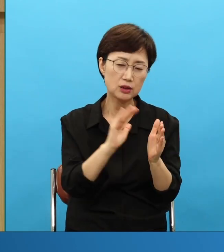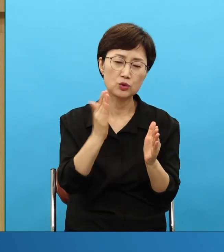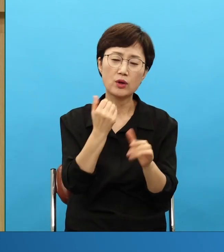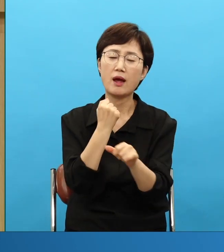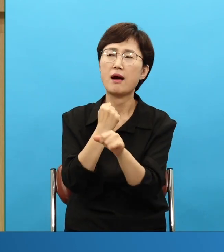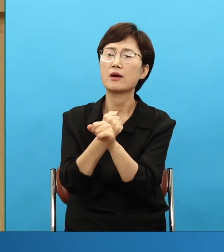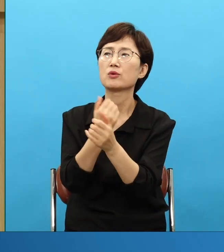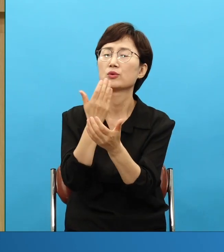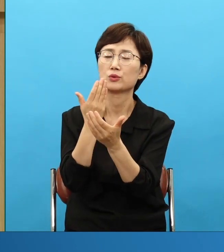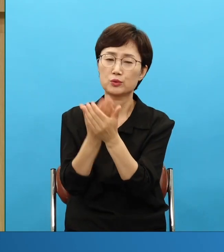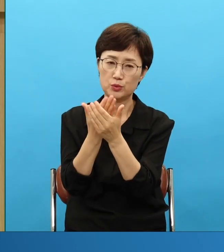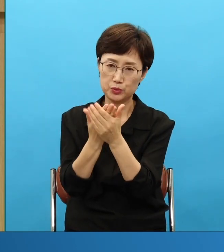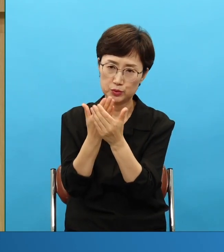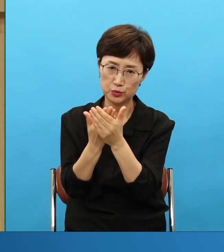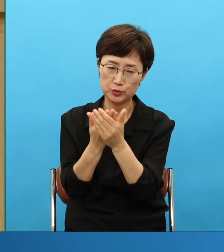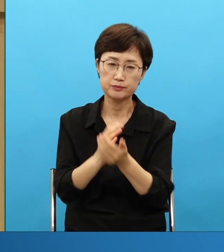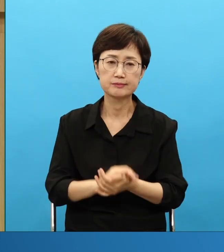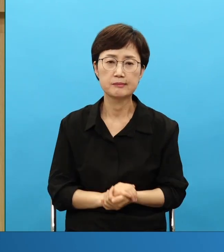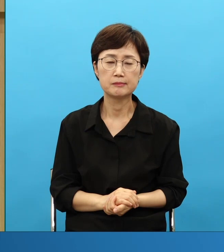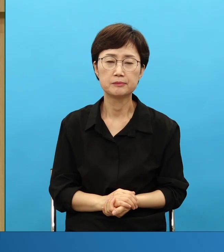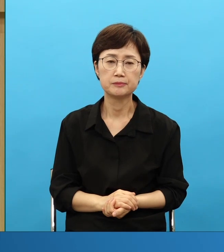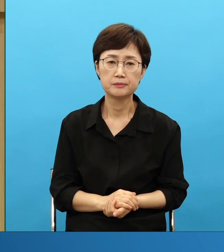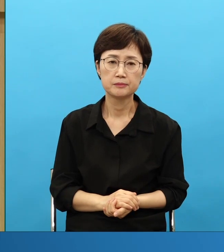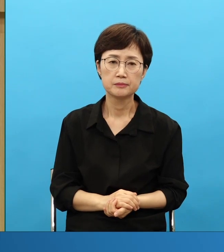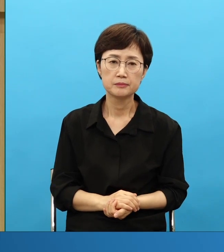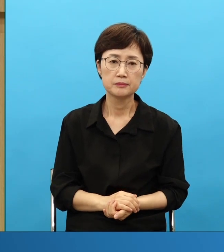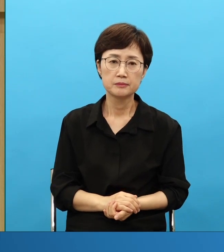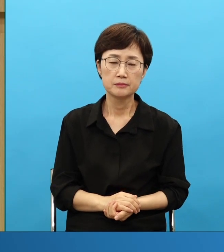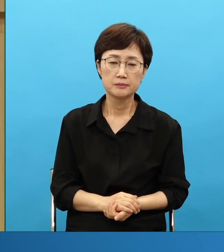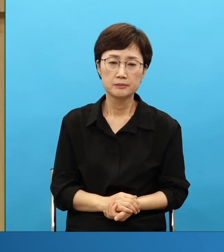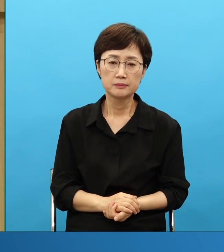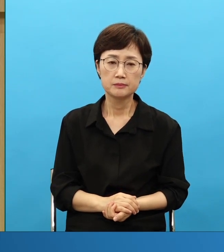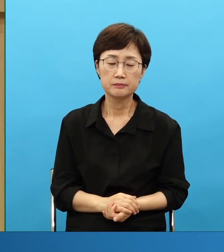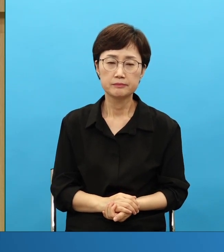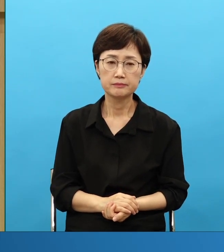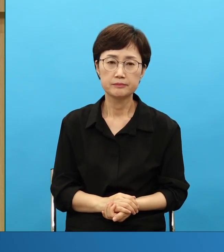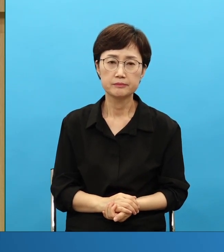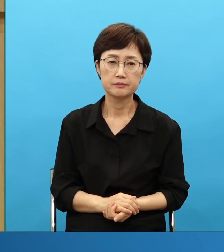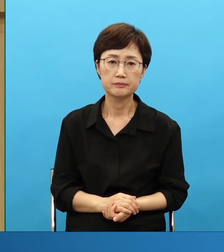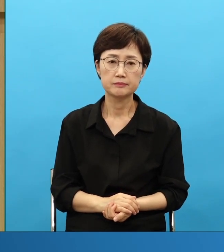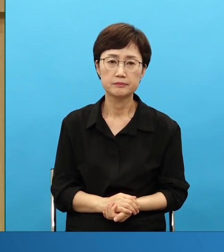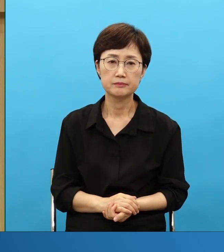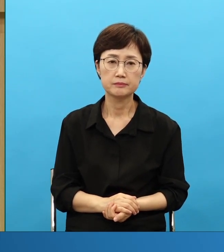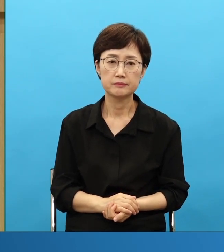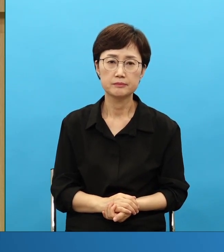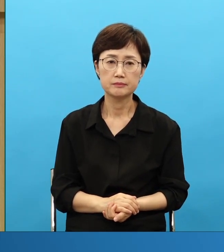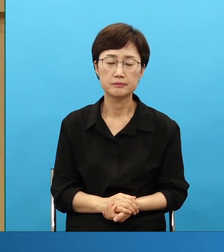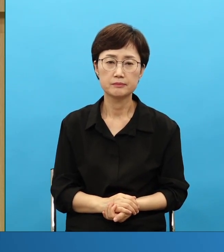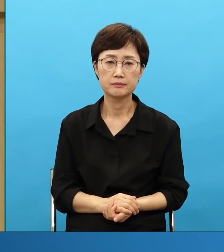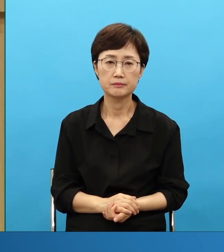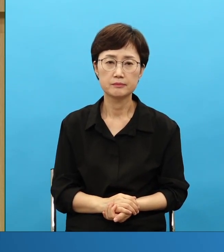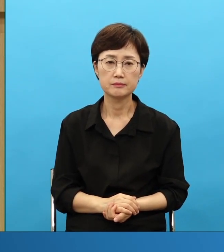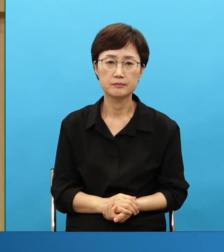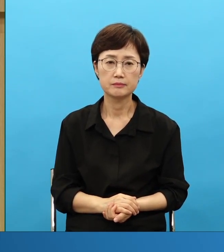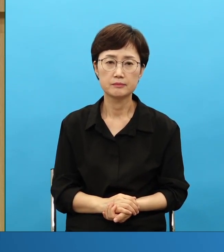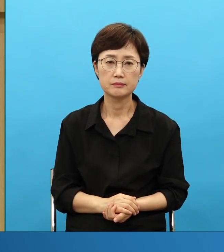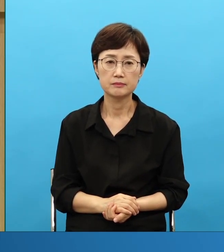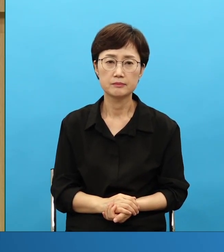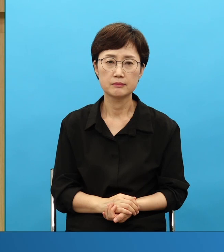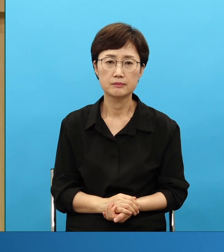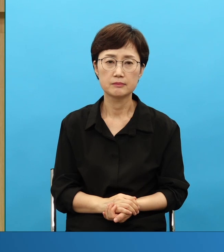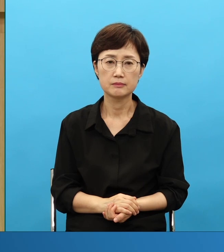new journey which will never be crumbled. Help us to raise up field baptism to save and heal people under